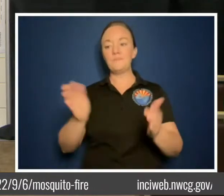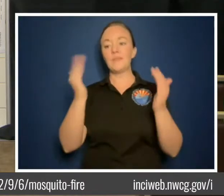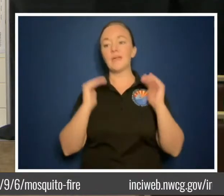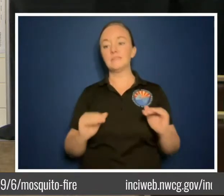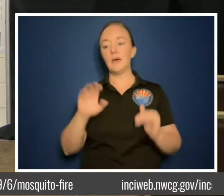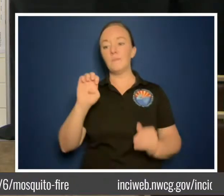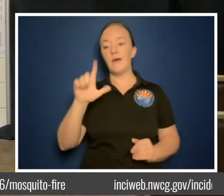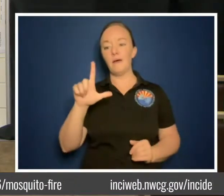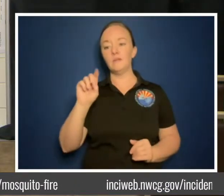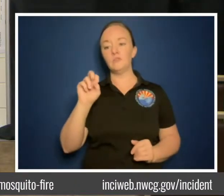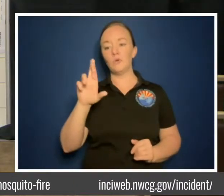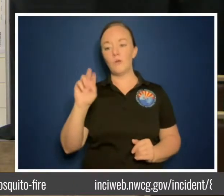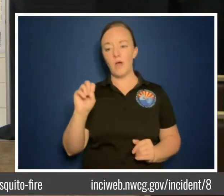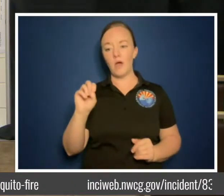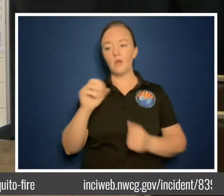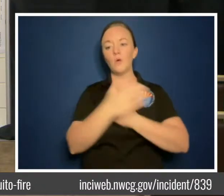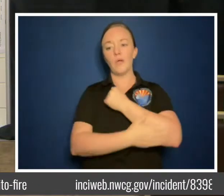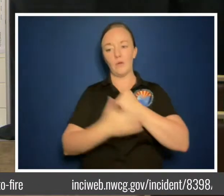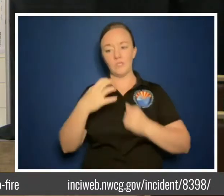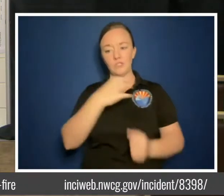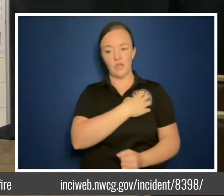Sheriff's, Sergeant Alex Story.